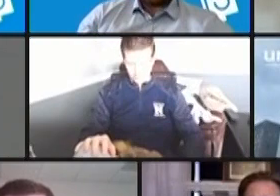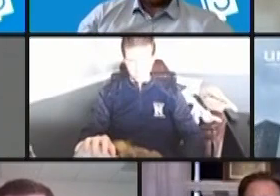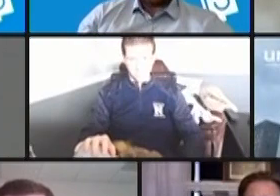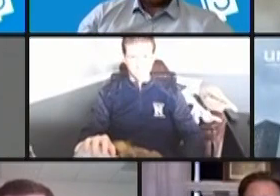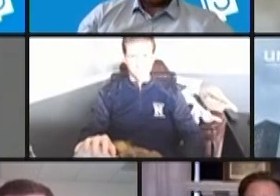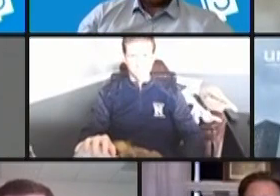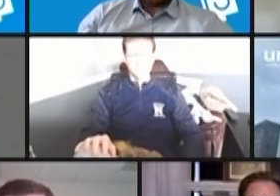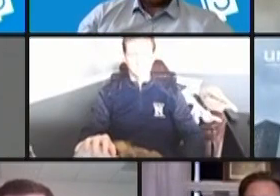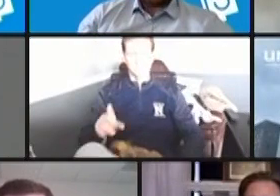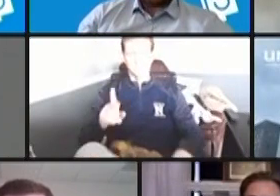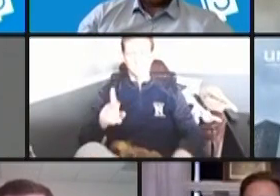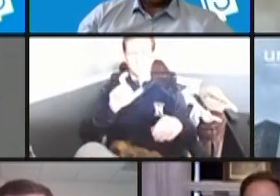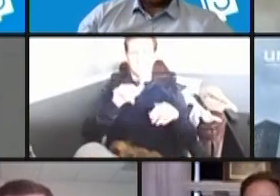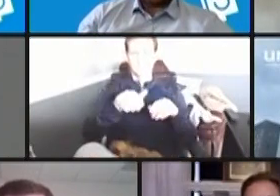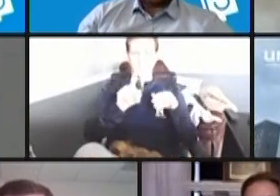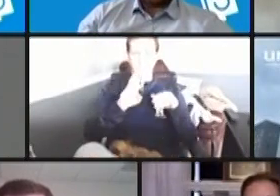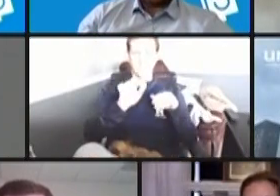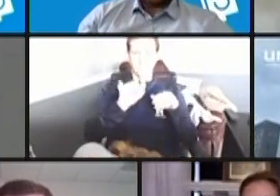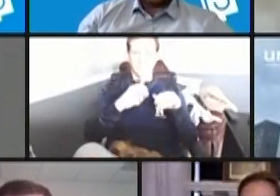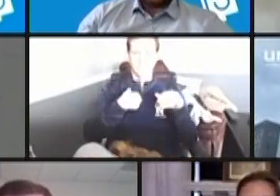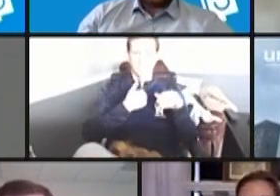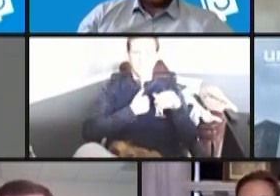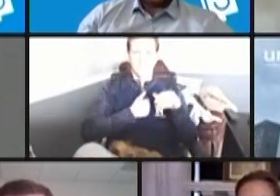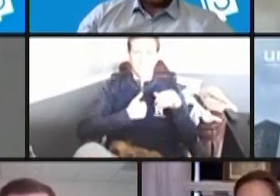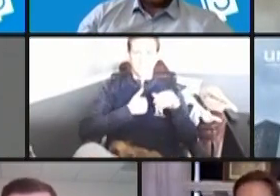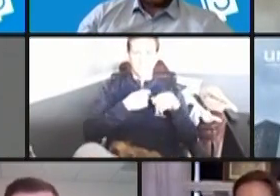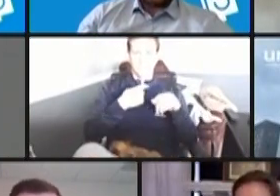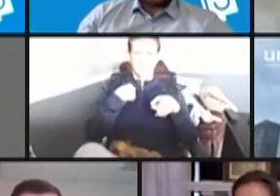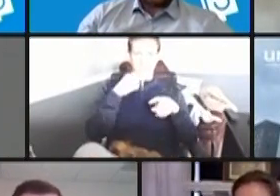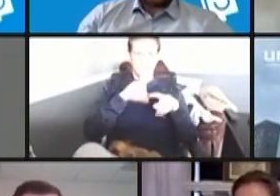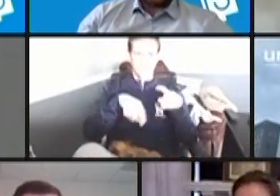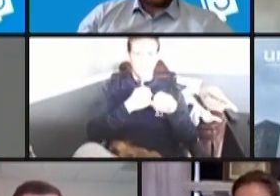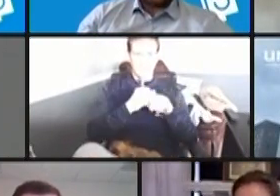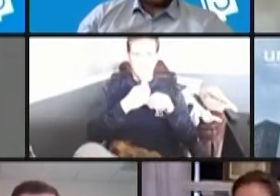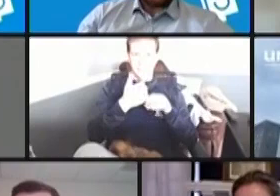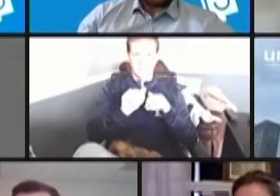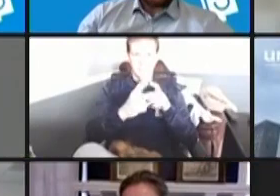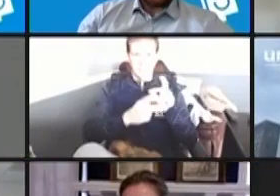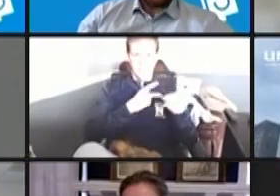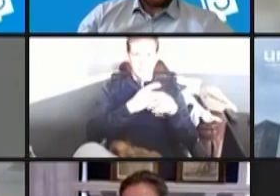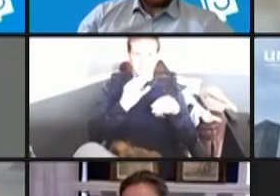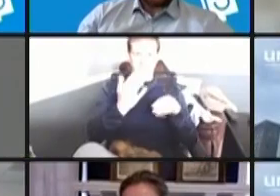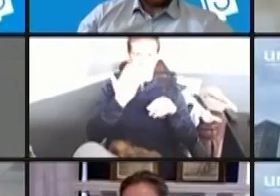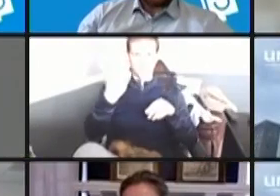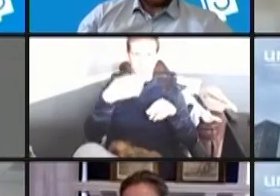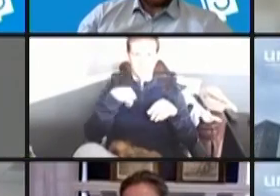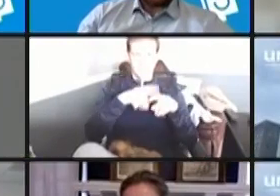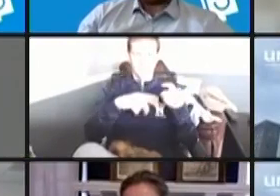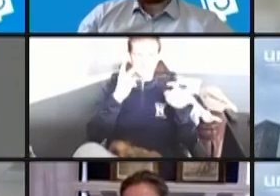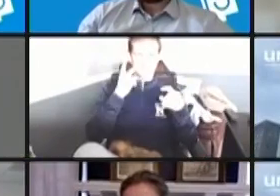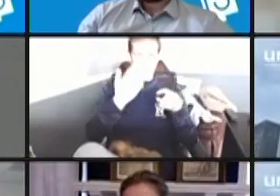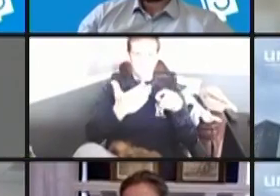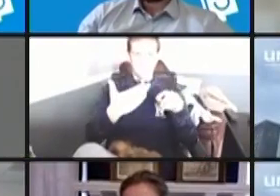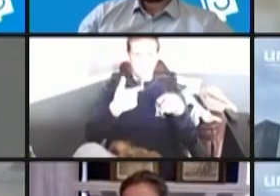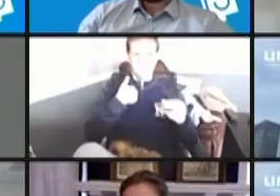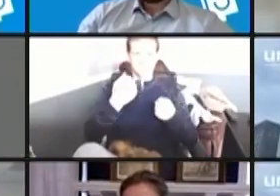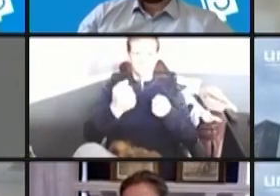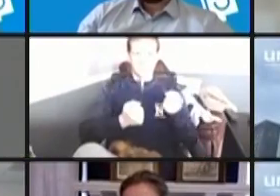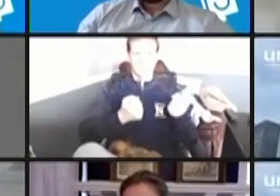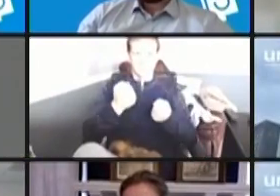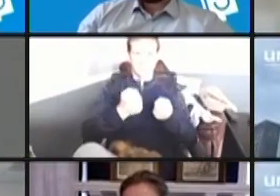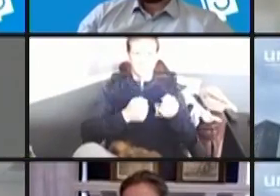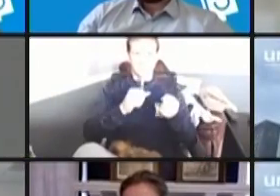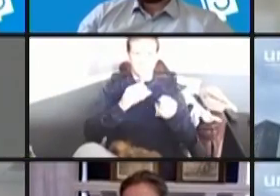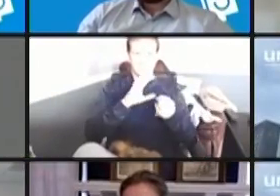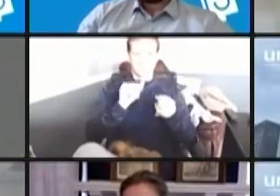Kelly, this is Adrian. I apologize. I can't make any kind of motions because I can't really see anything. I'm driving. Okay. And I